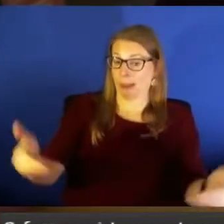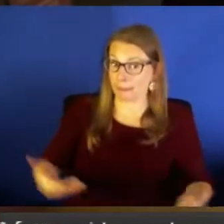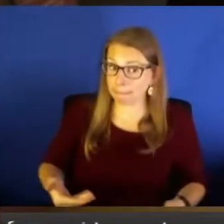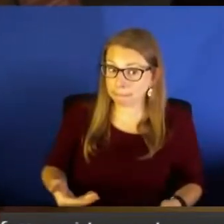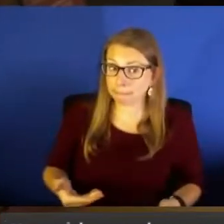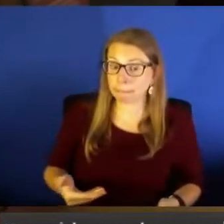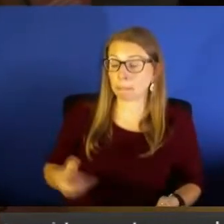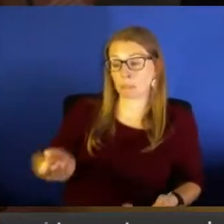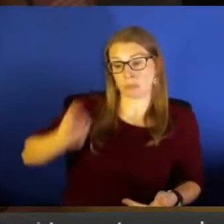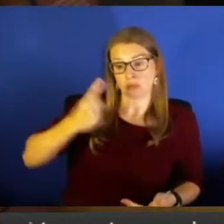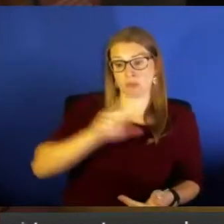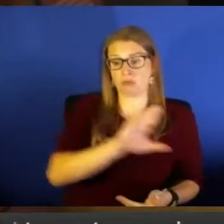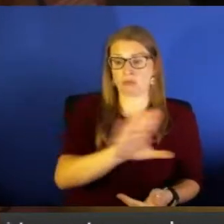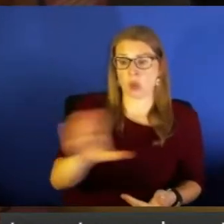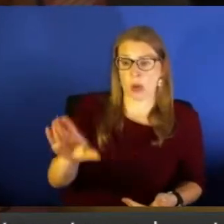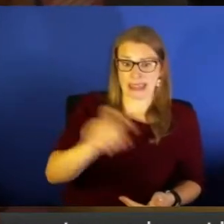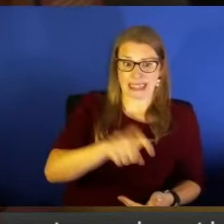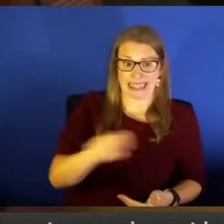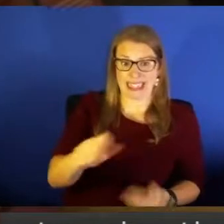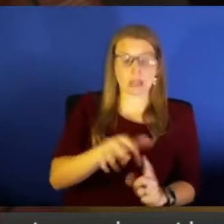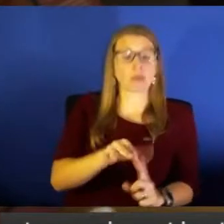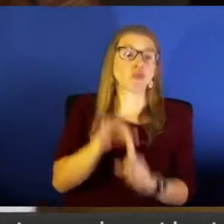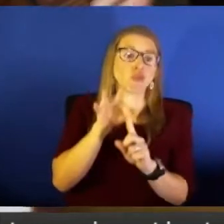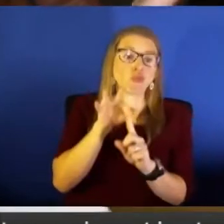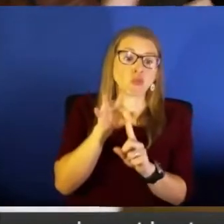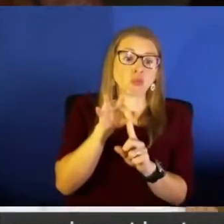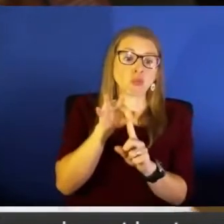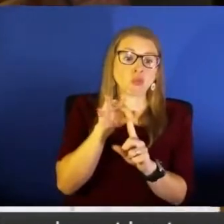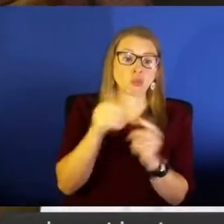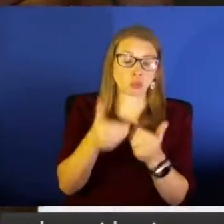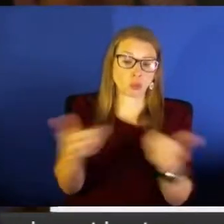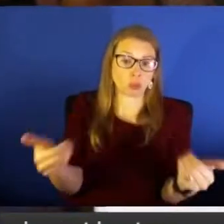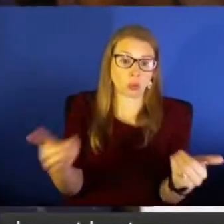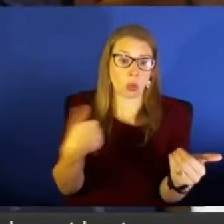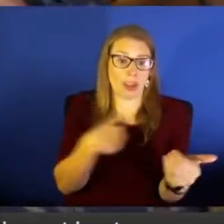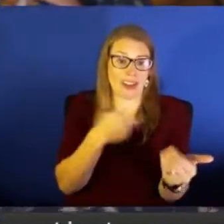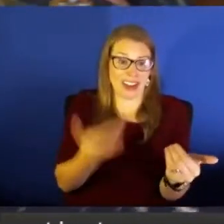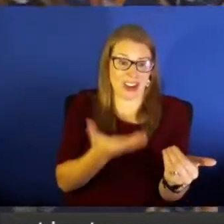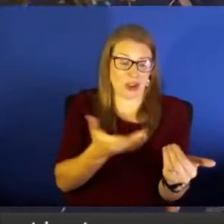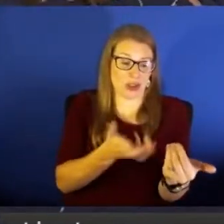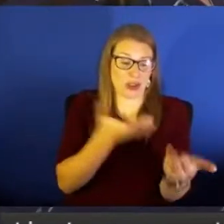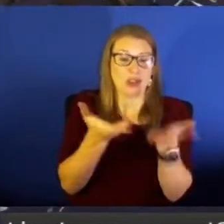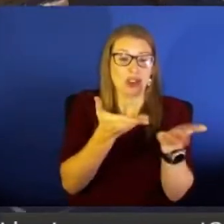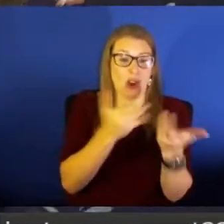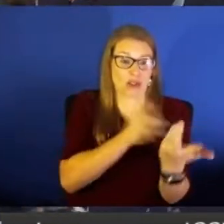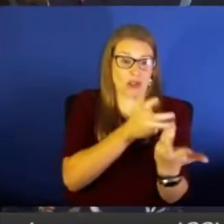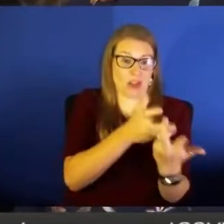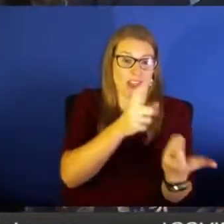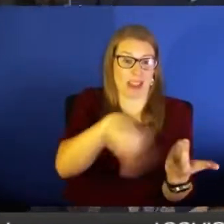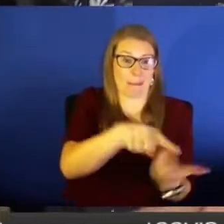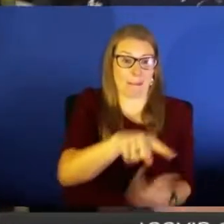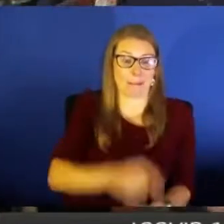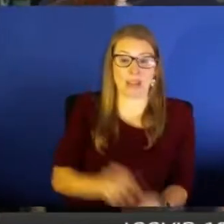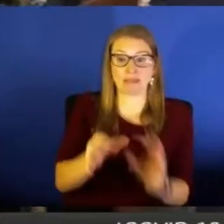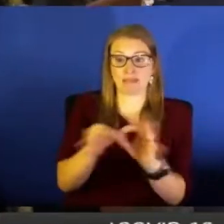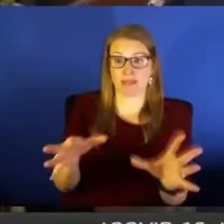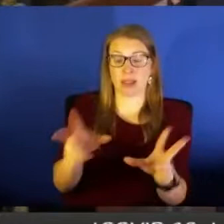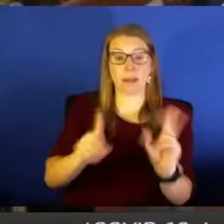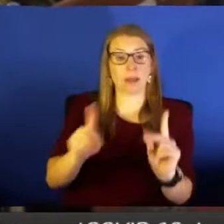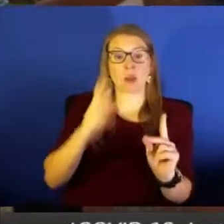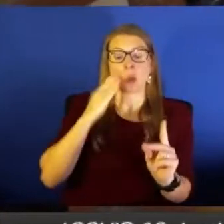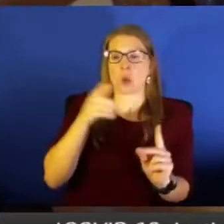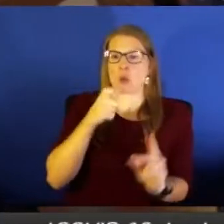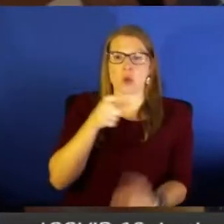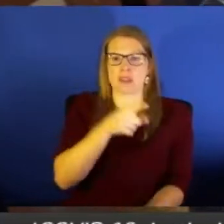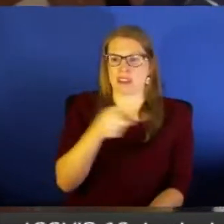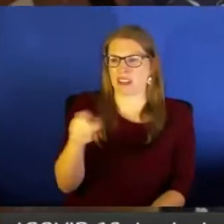needs of that patient population, and that we're here to serve them. So are you telling me that that there is a disconnect when people don't know who you are,